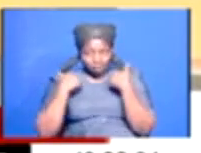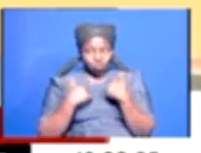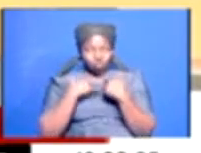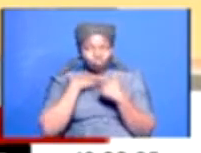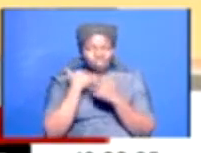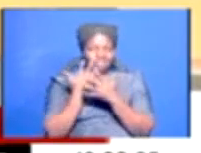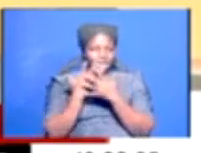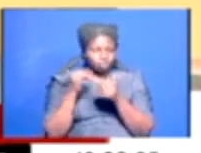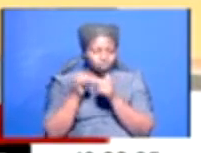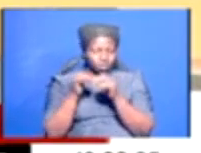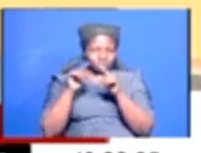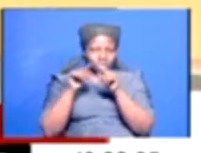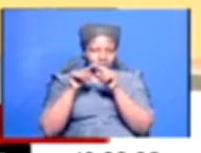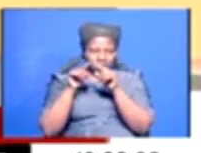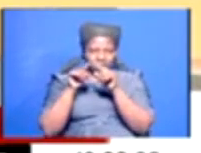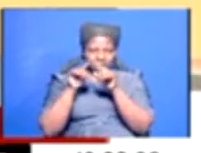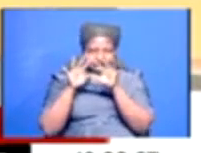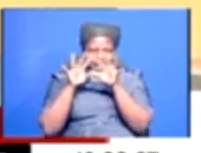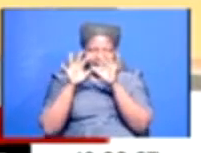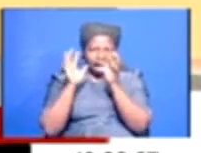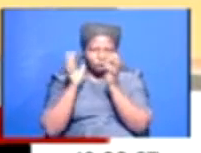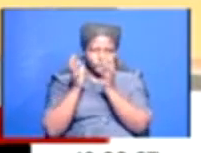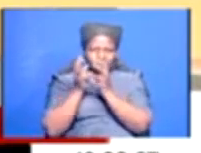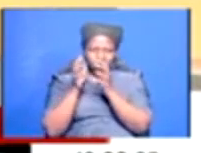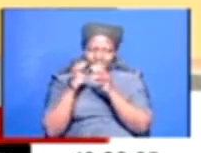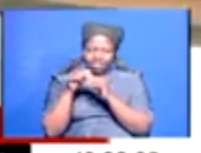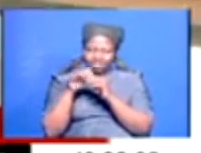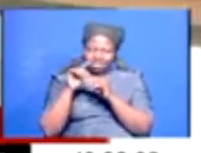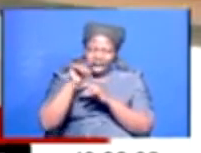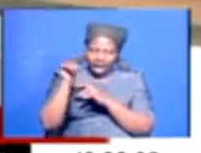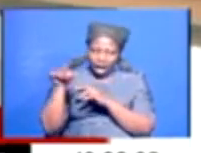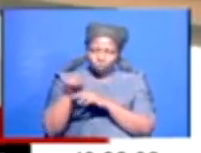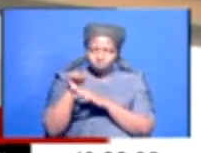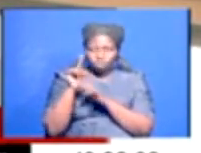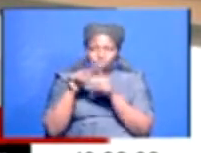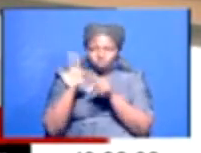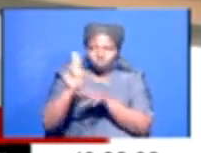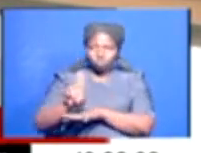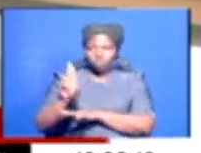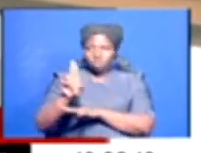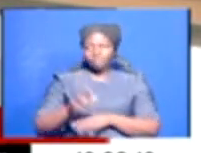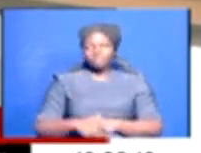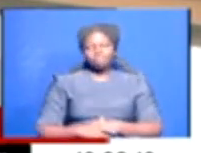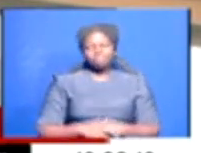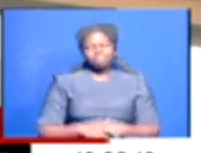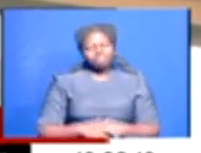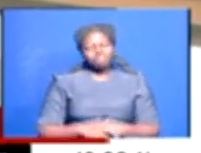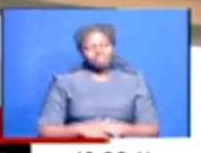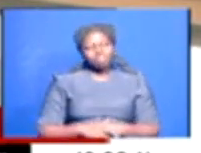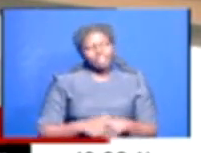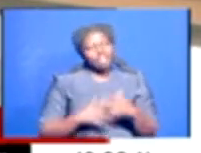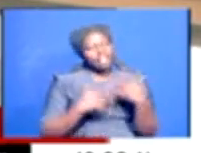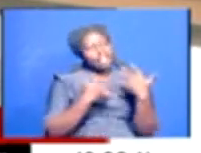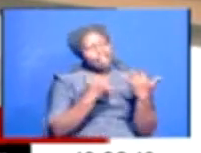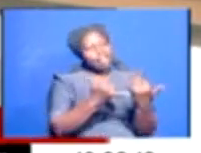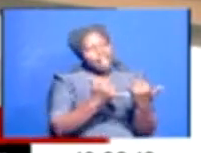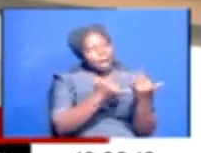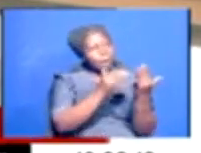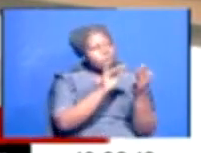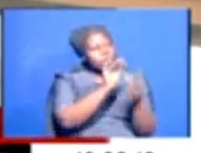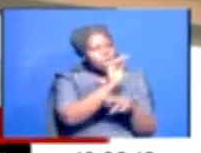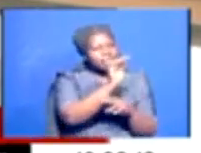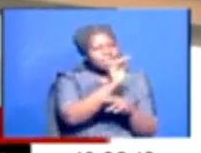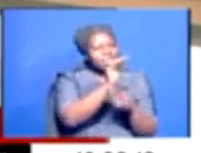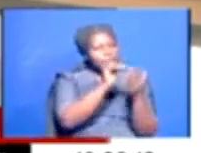is round, yeah, to use it, yeah. And what would be the call for, you know, more para athletes who are